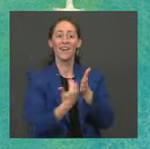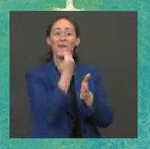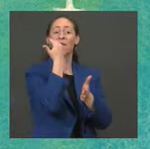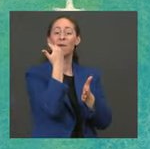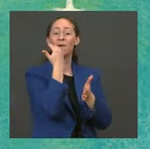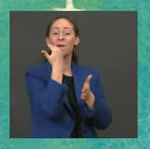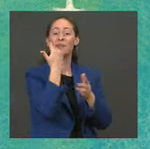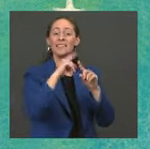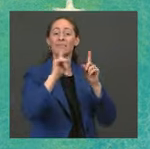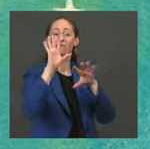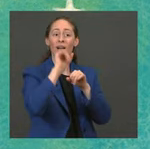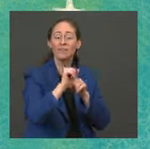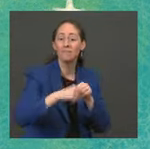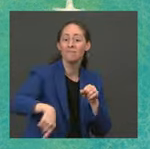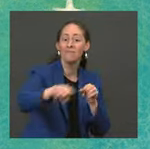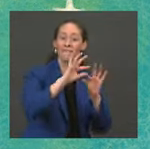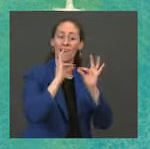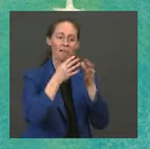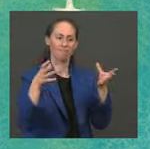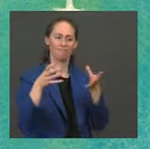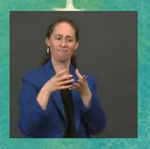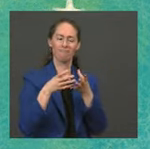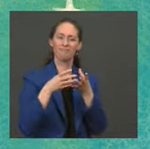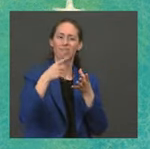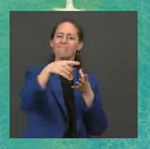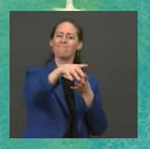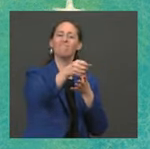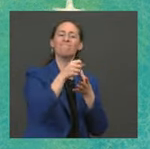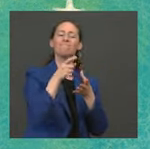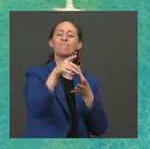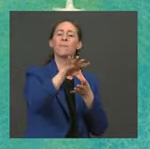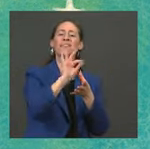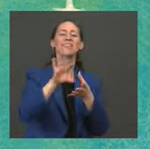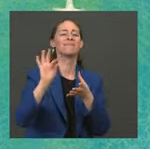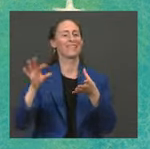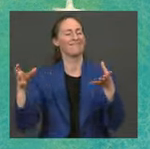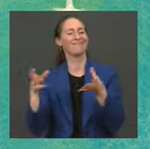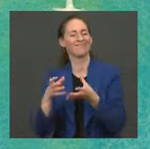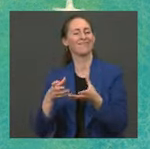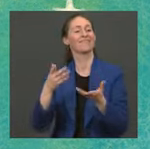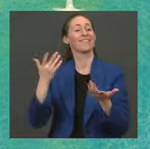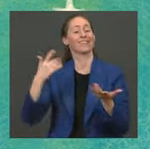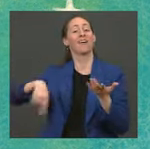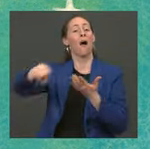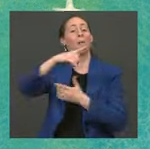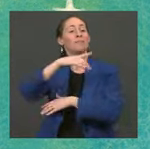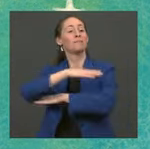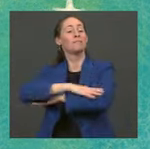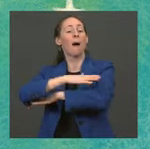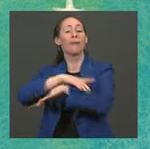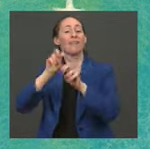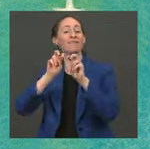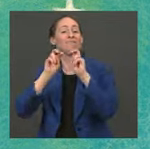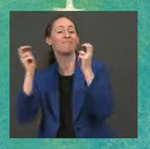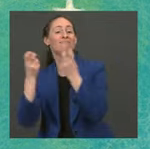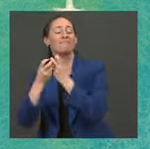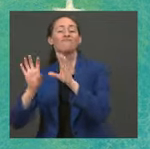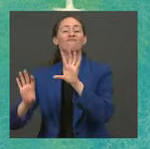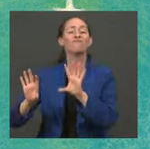For me, it's setting our holiday table. And my mom always used to put out candles and